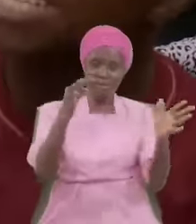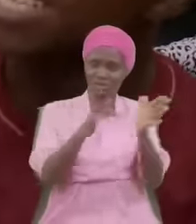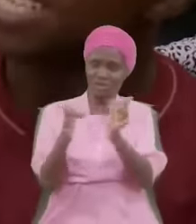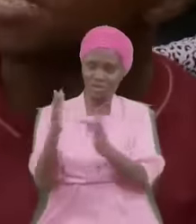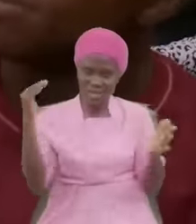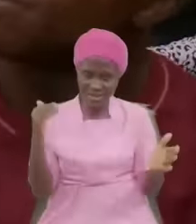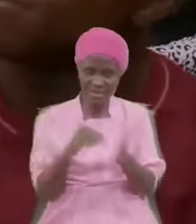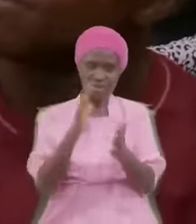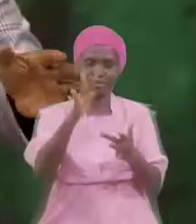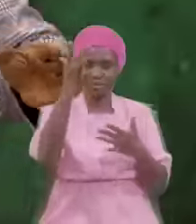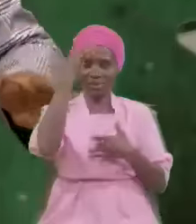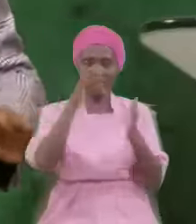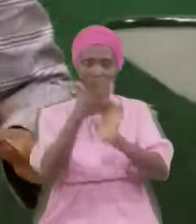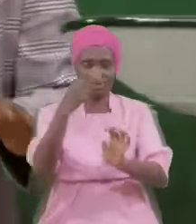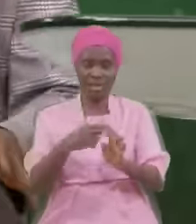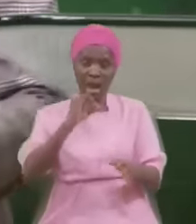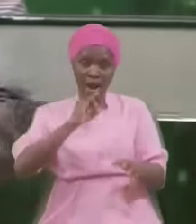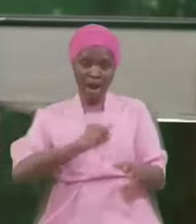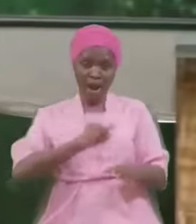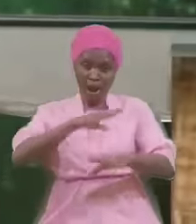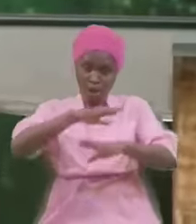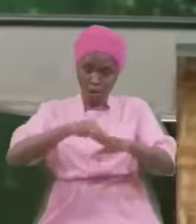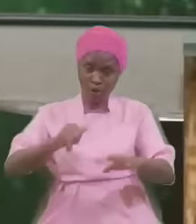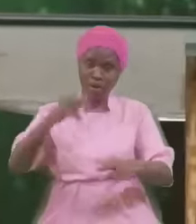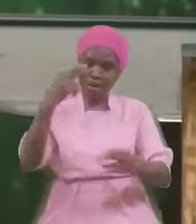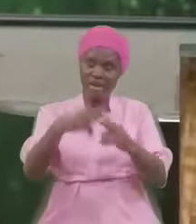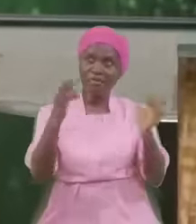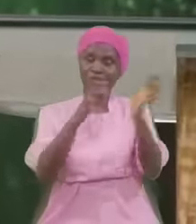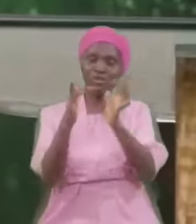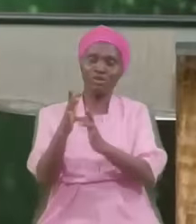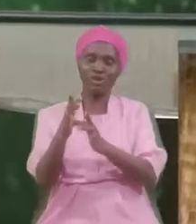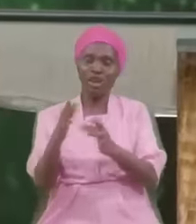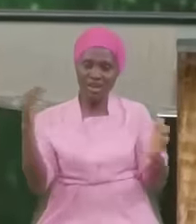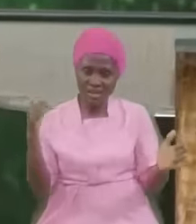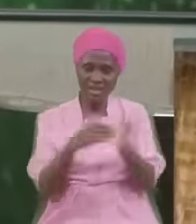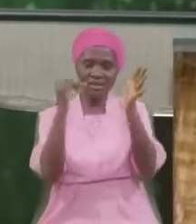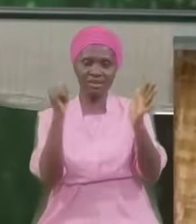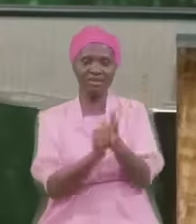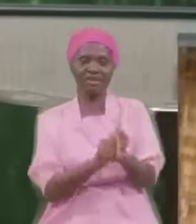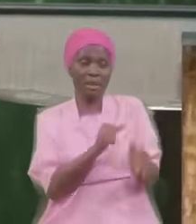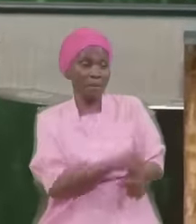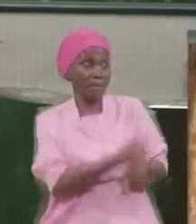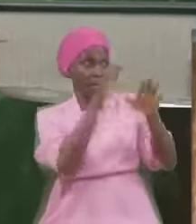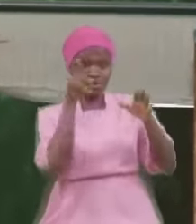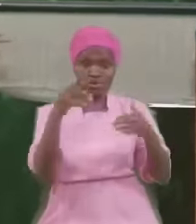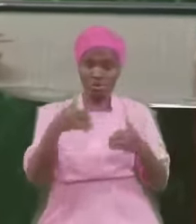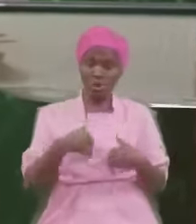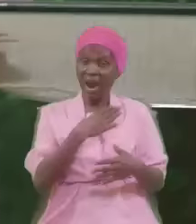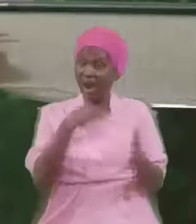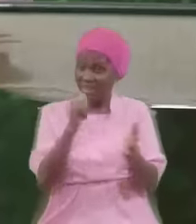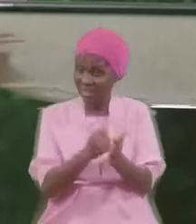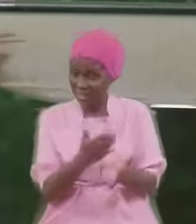of Jesus upon the mountain and the problem you have, and that thing must